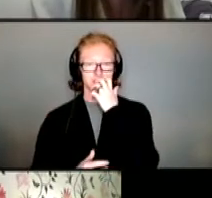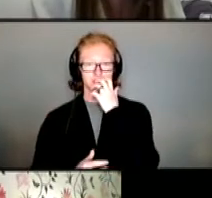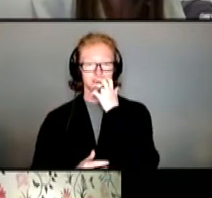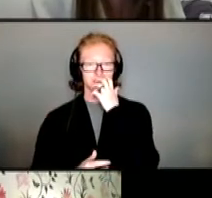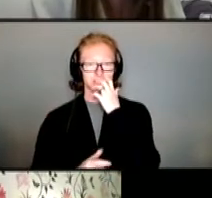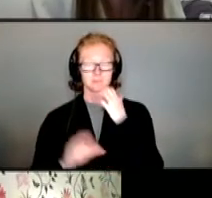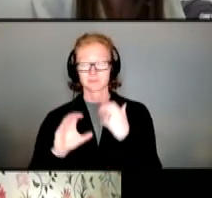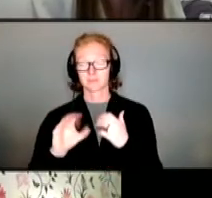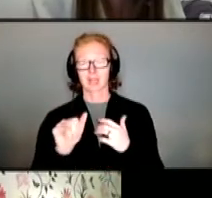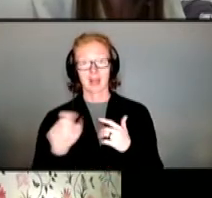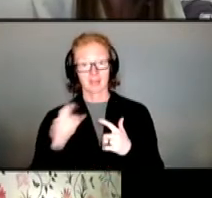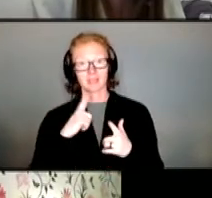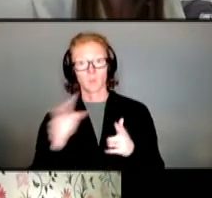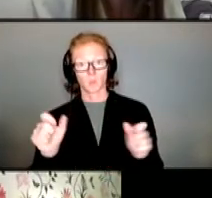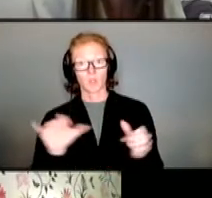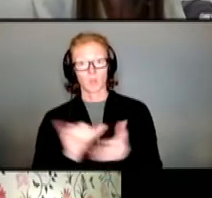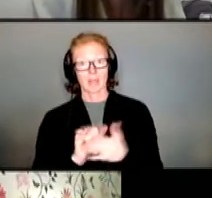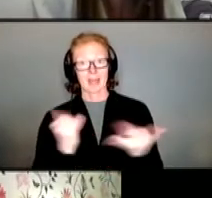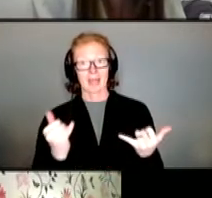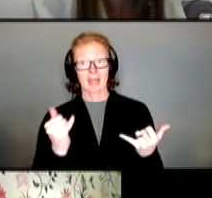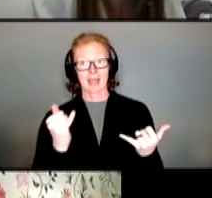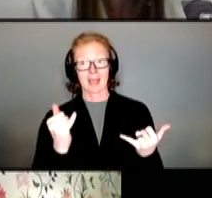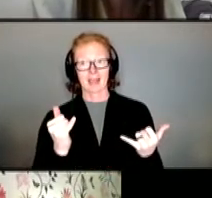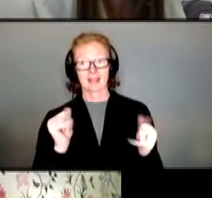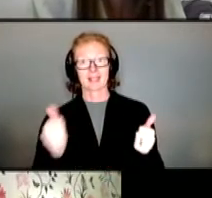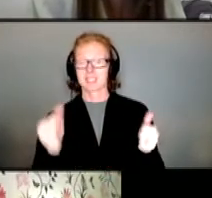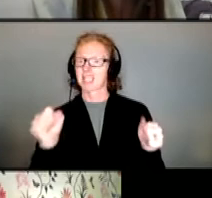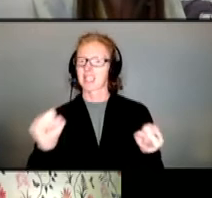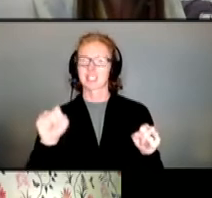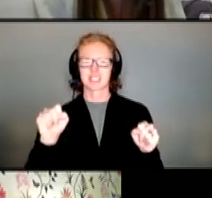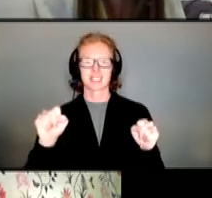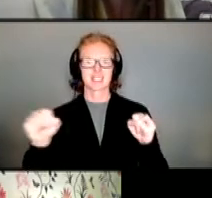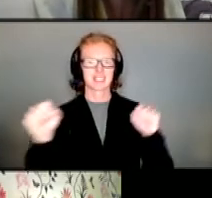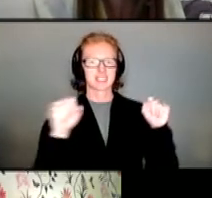number, Zenab, so we can start getting our stuff together.